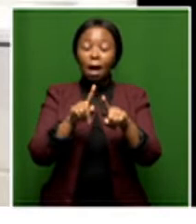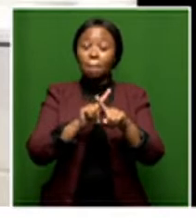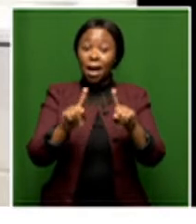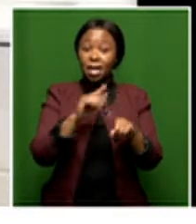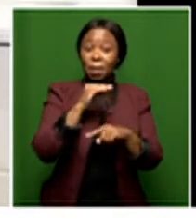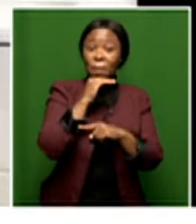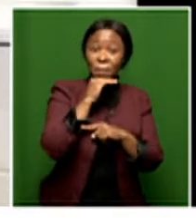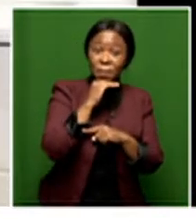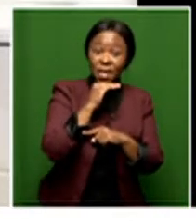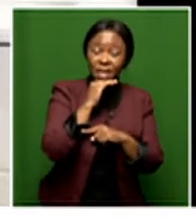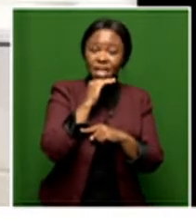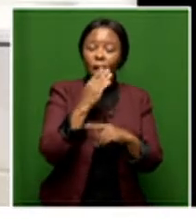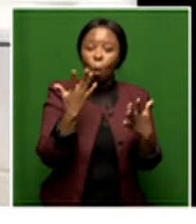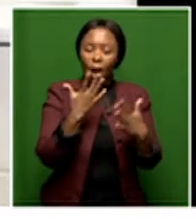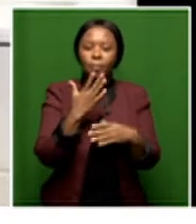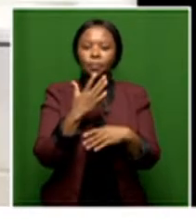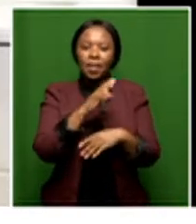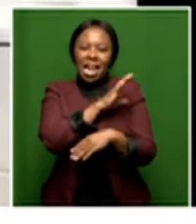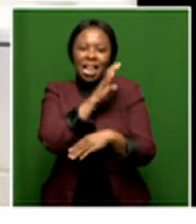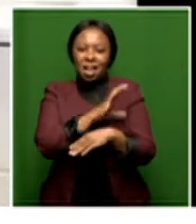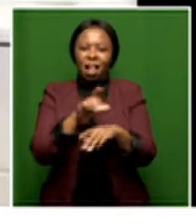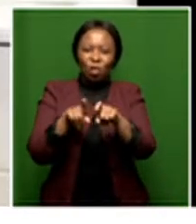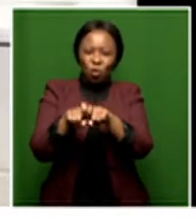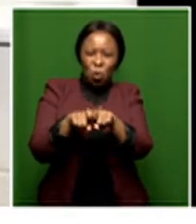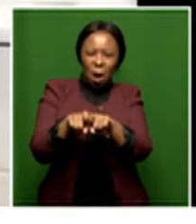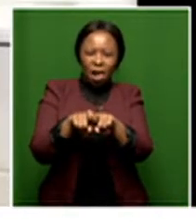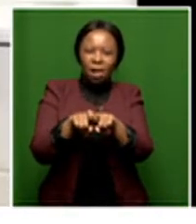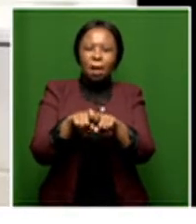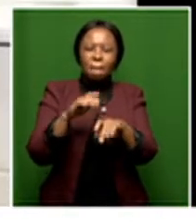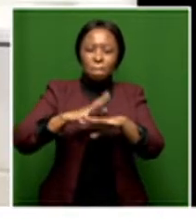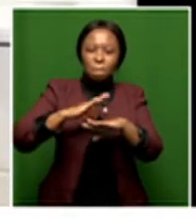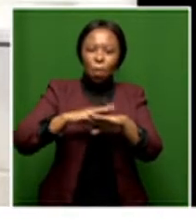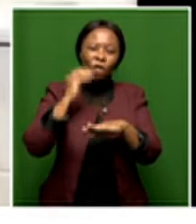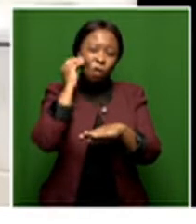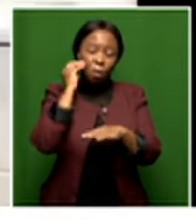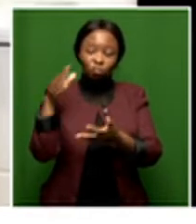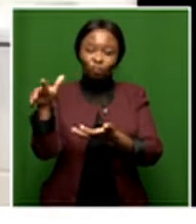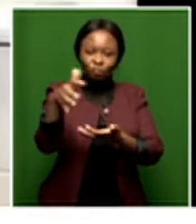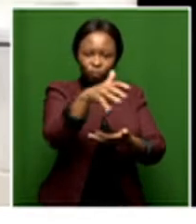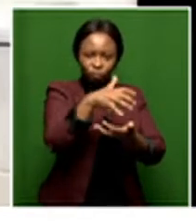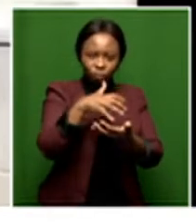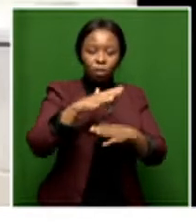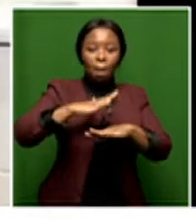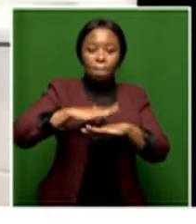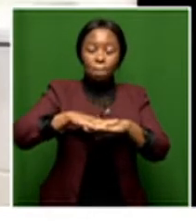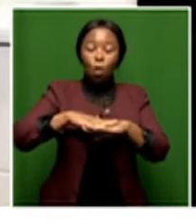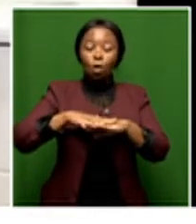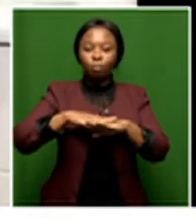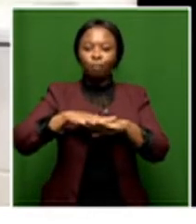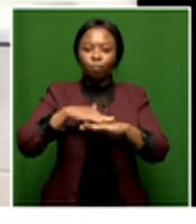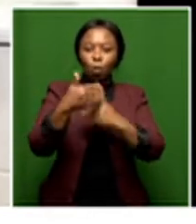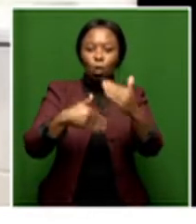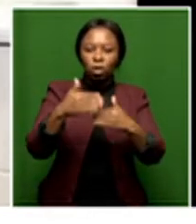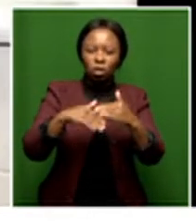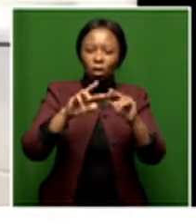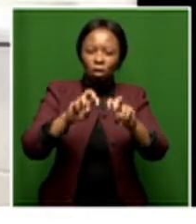being done in the context of a clinical trial where we're collecting more data and we have more procedures required than will